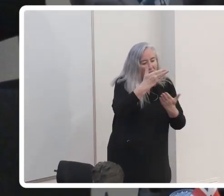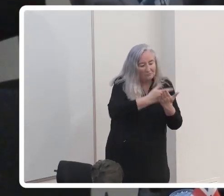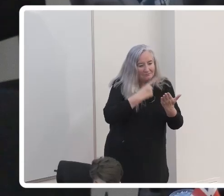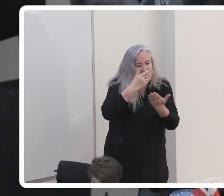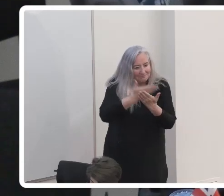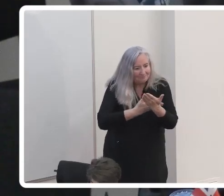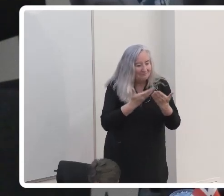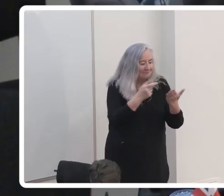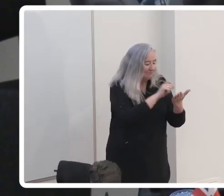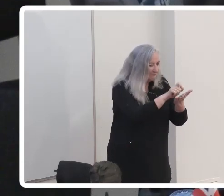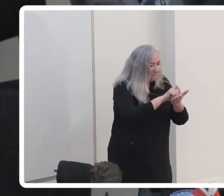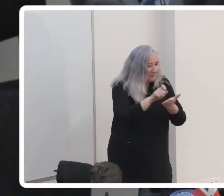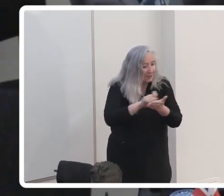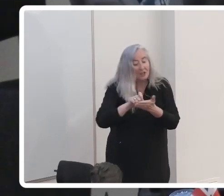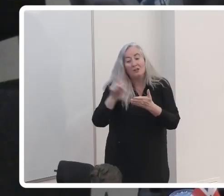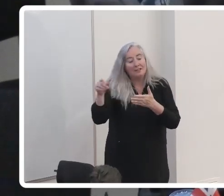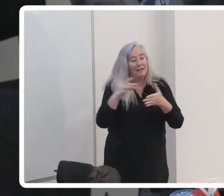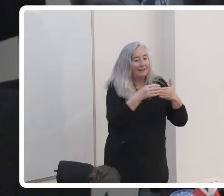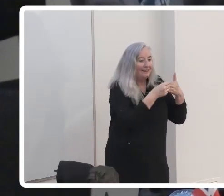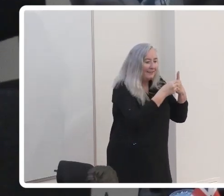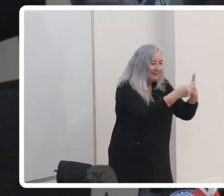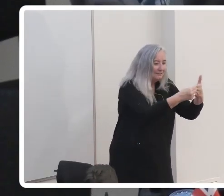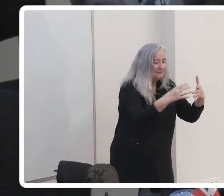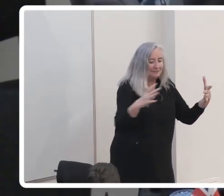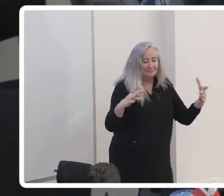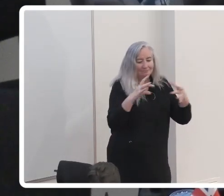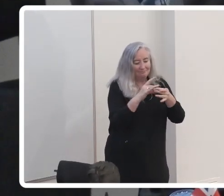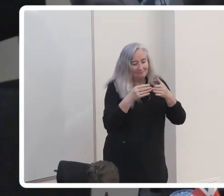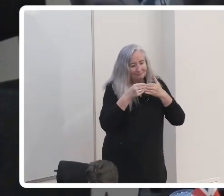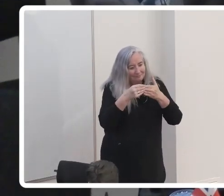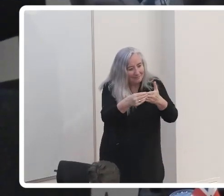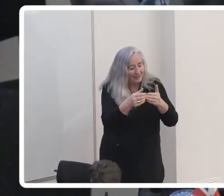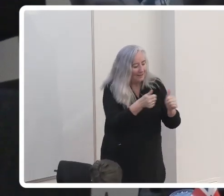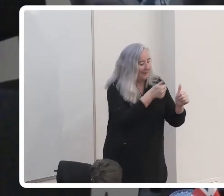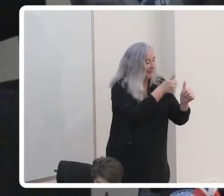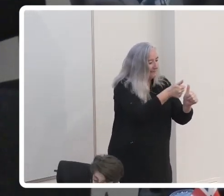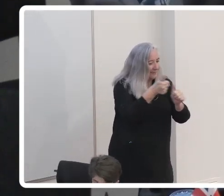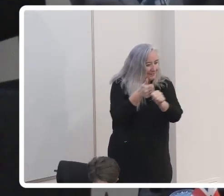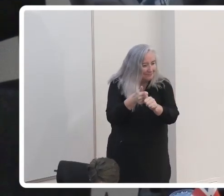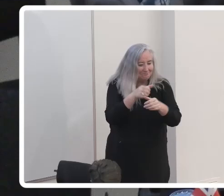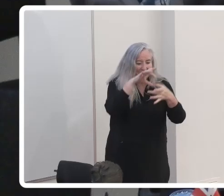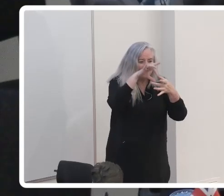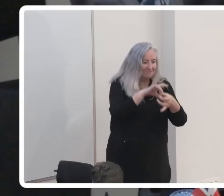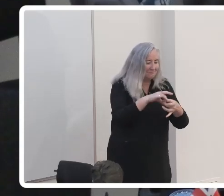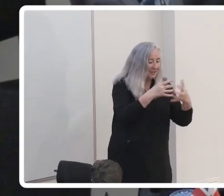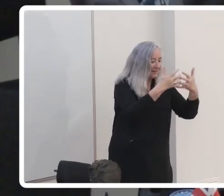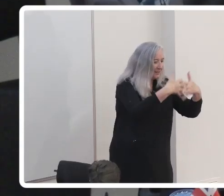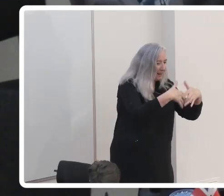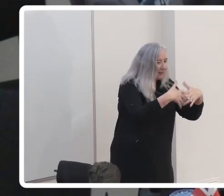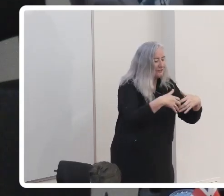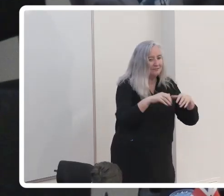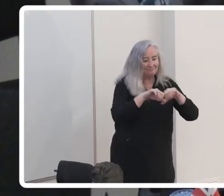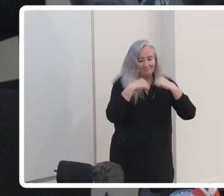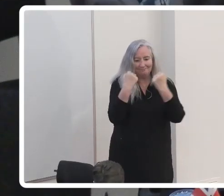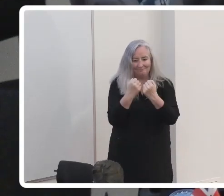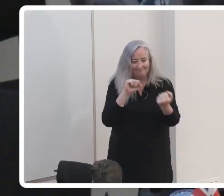tools, and has led and co-led research and advocacy projects on technologies for innovative social change, impact, and